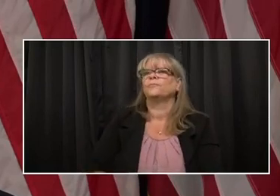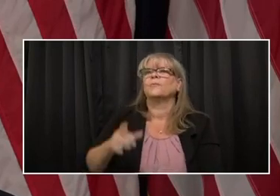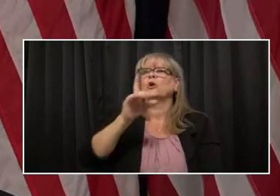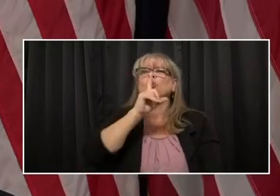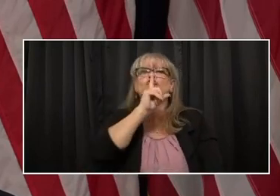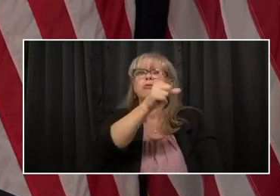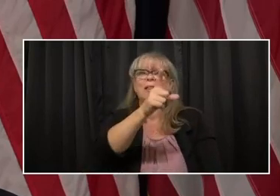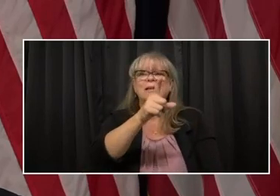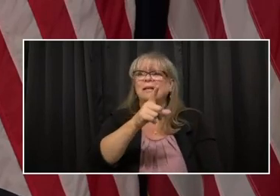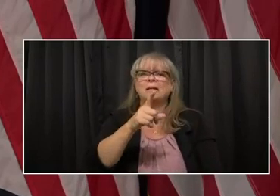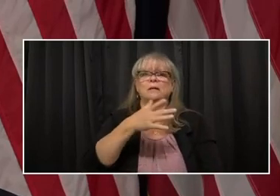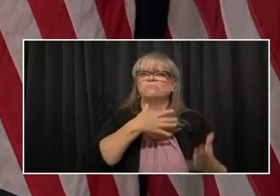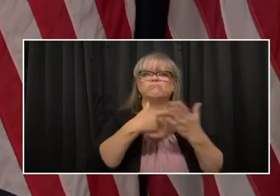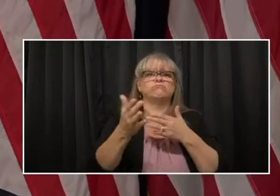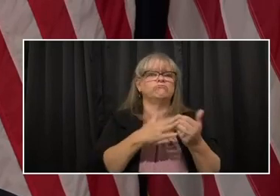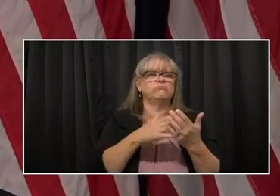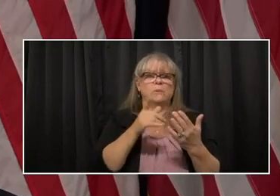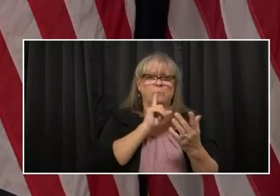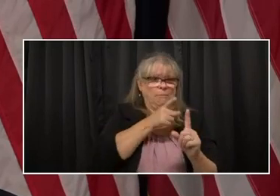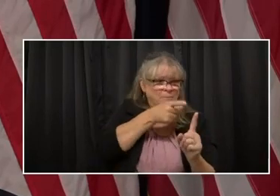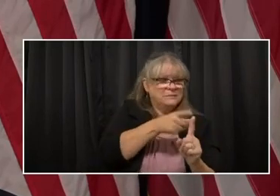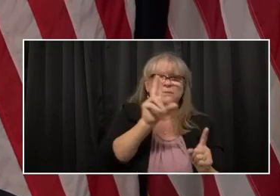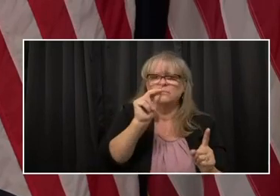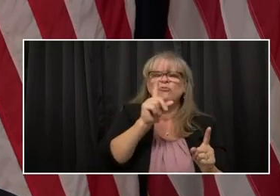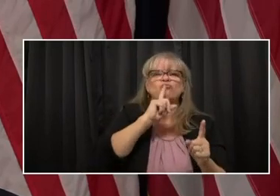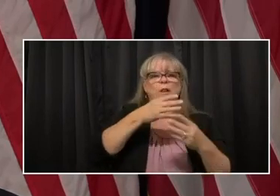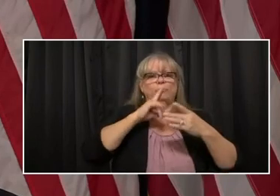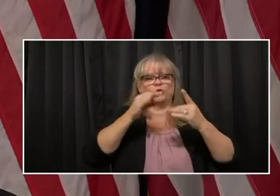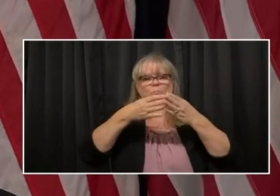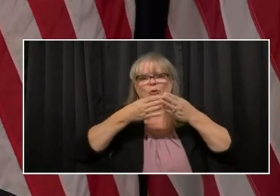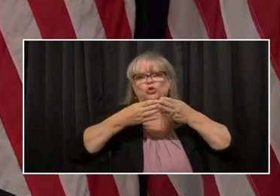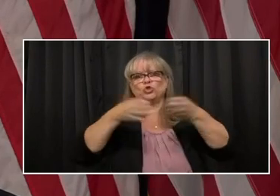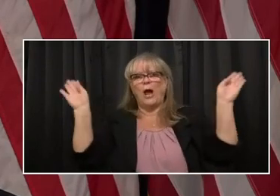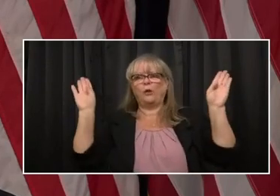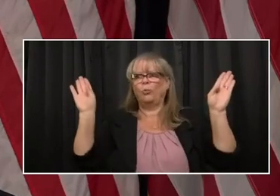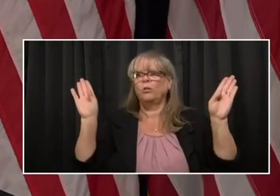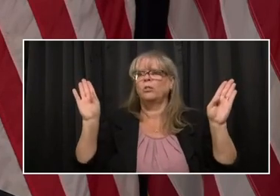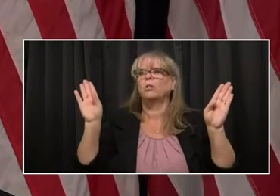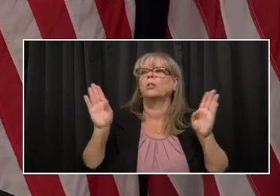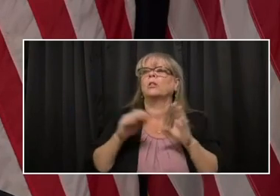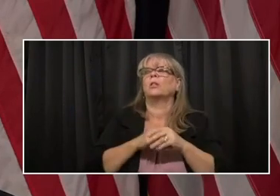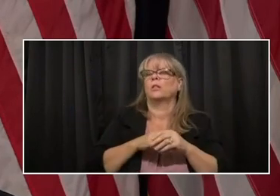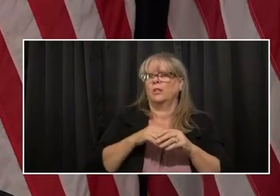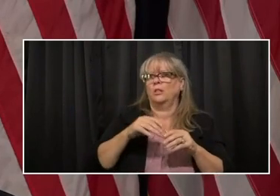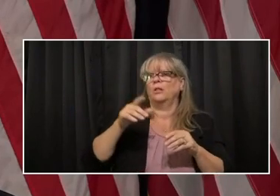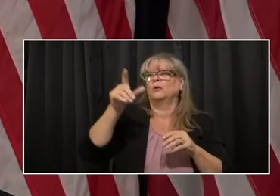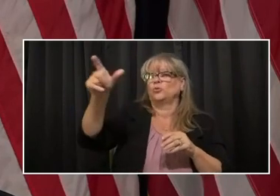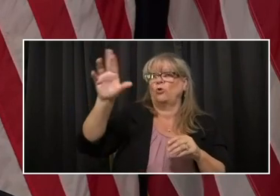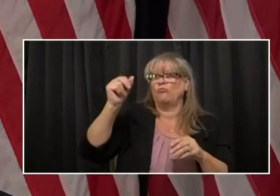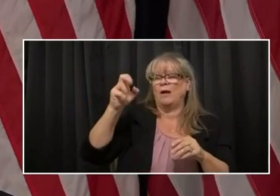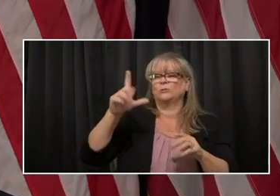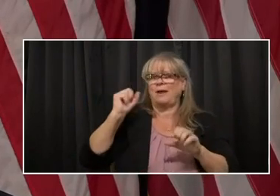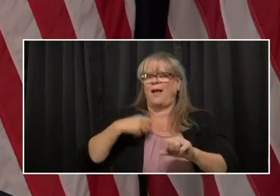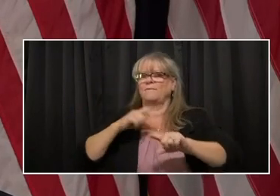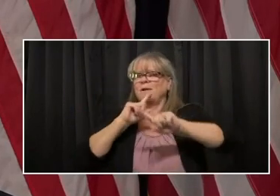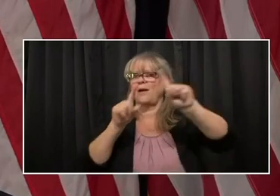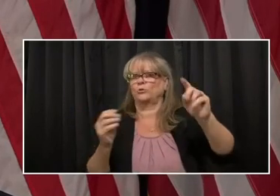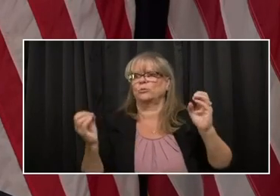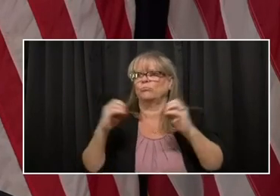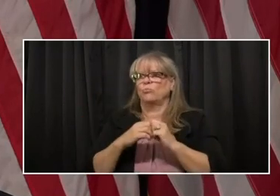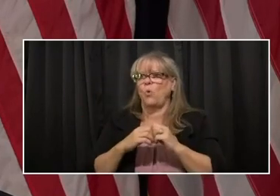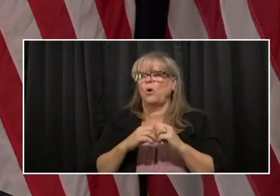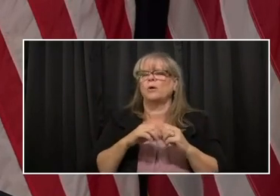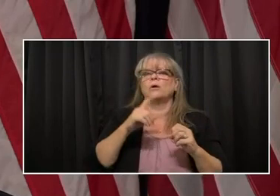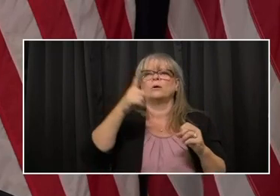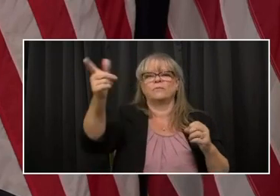address some of that as well. It's the epidemiological data. It's the scientific studies that are done that show how it spreads in